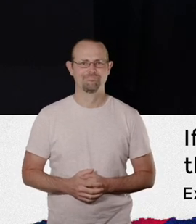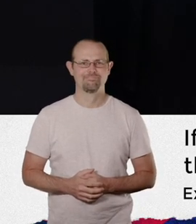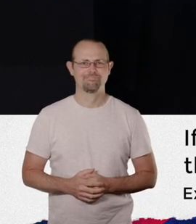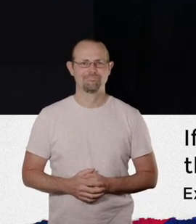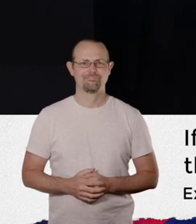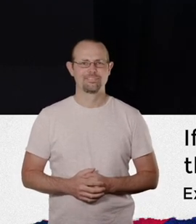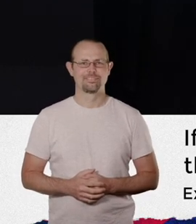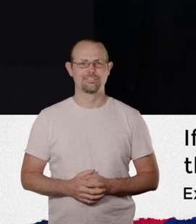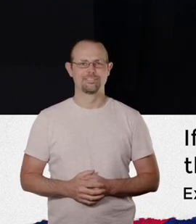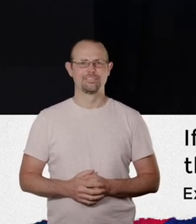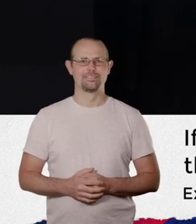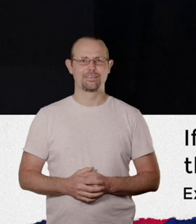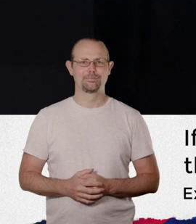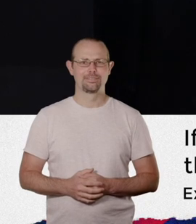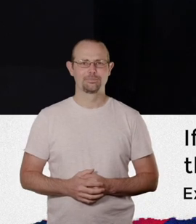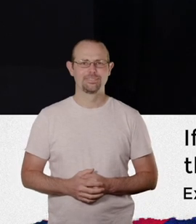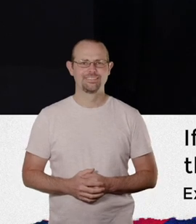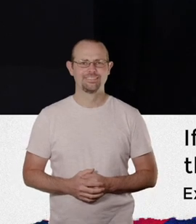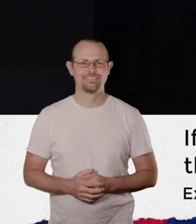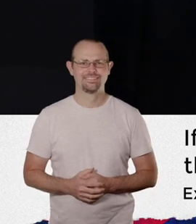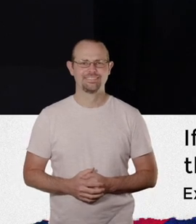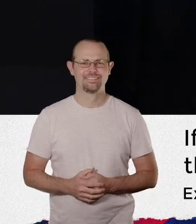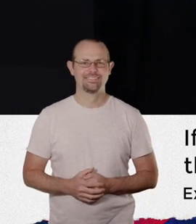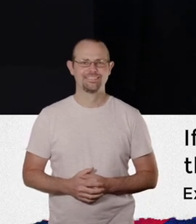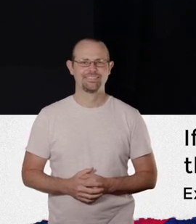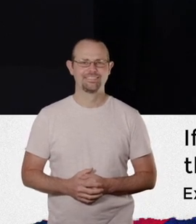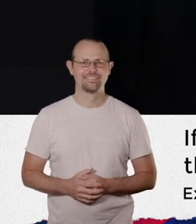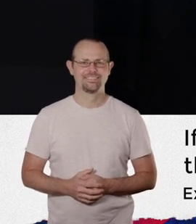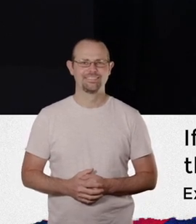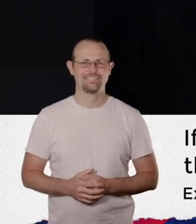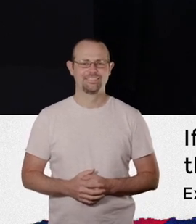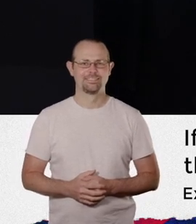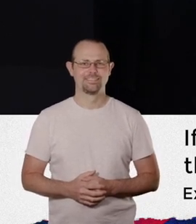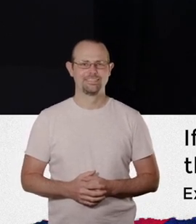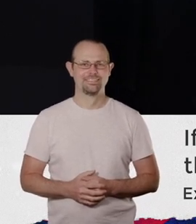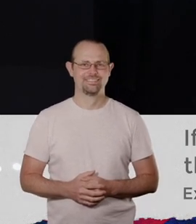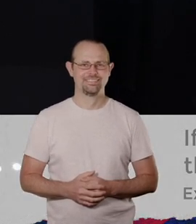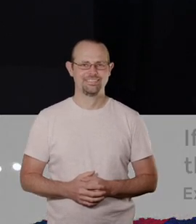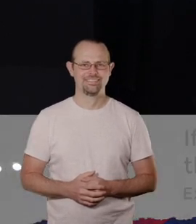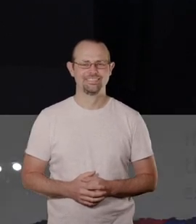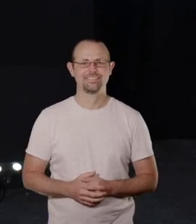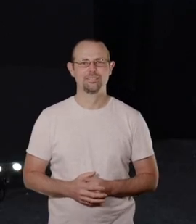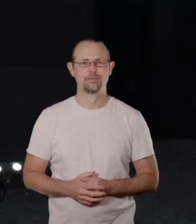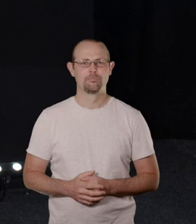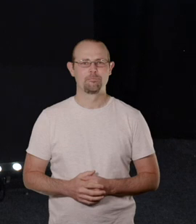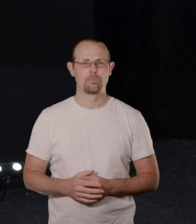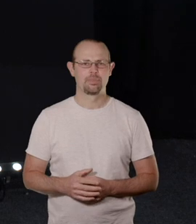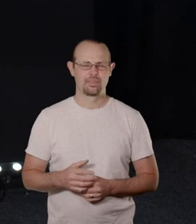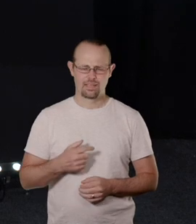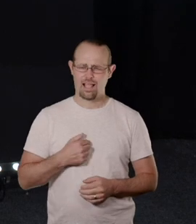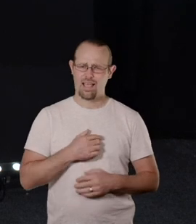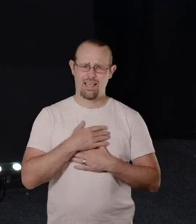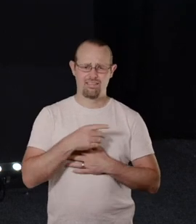eat a whole lamb, then he should invite some of his neighbors to share the meal. I love that, you know, because that's exactly what we're